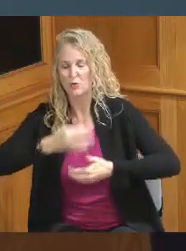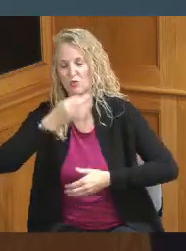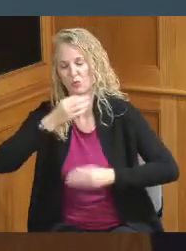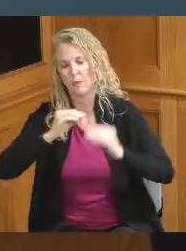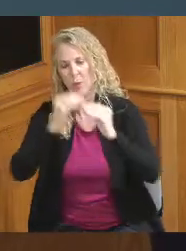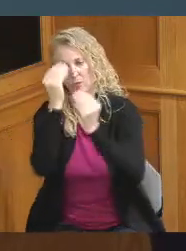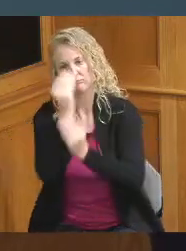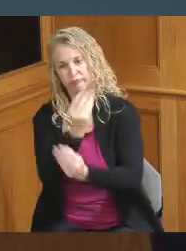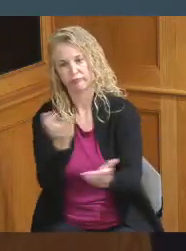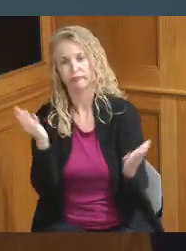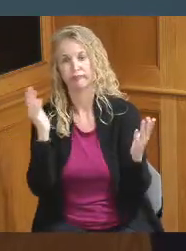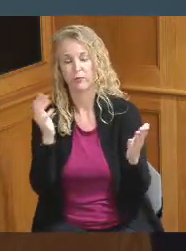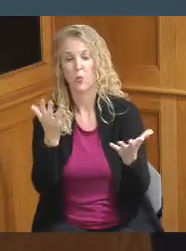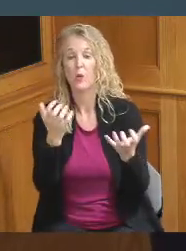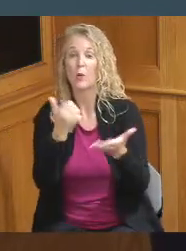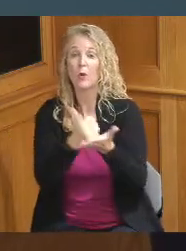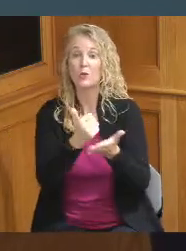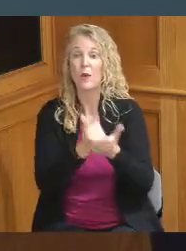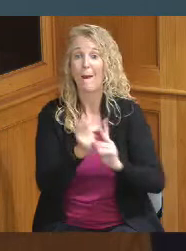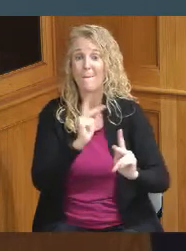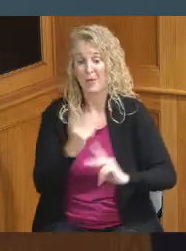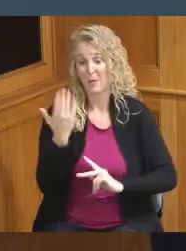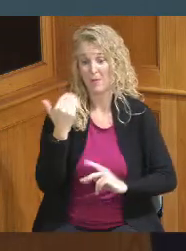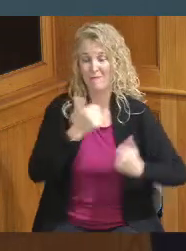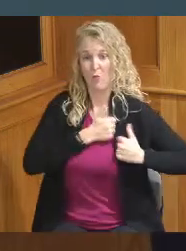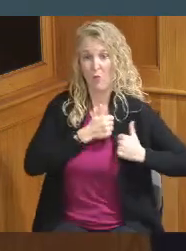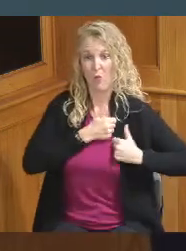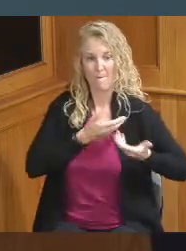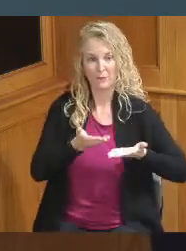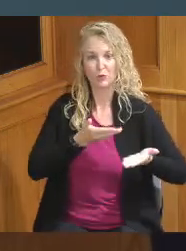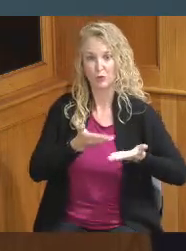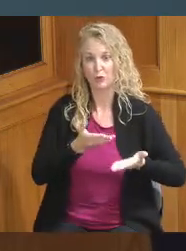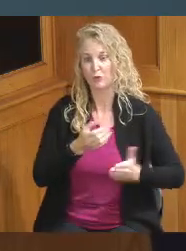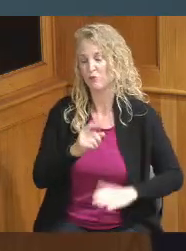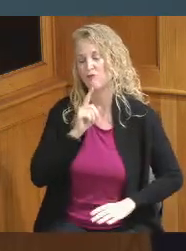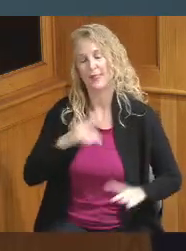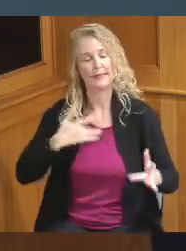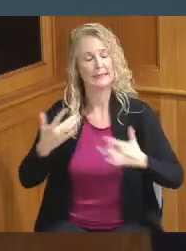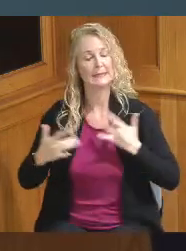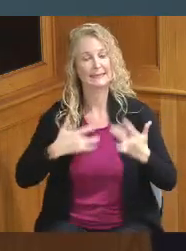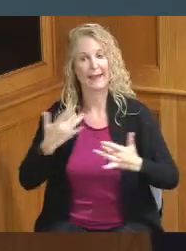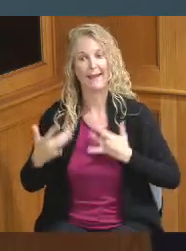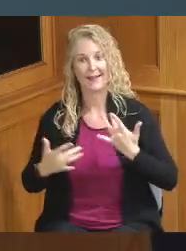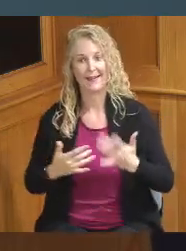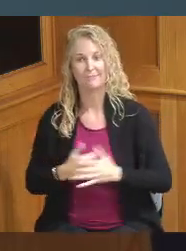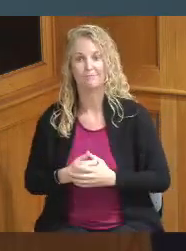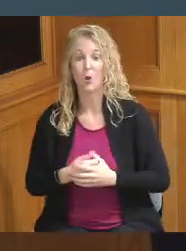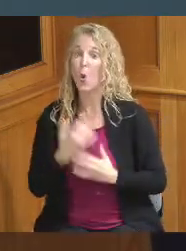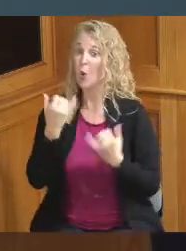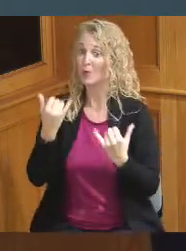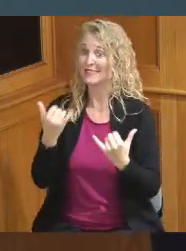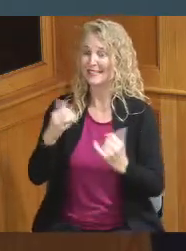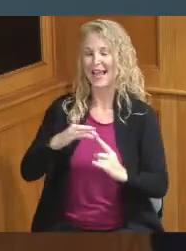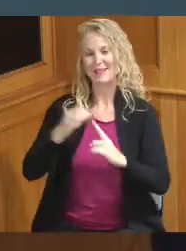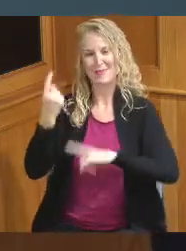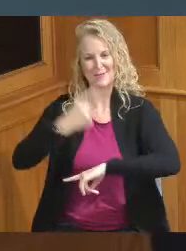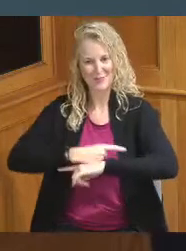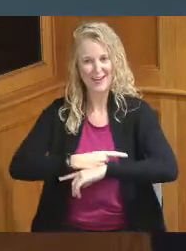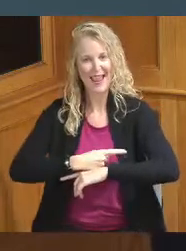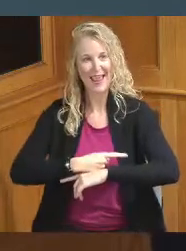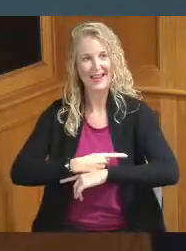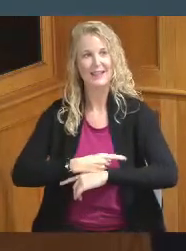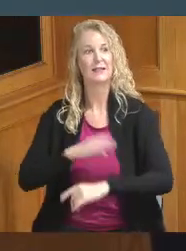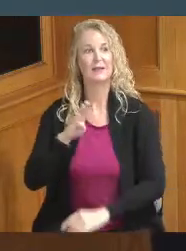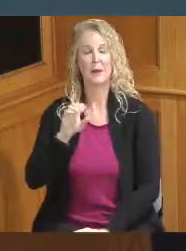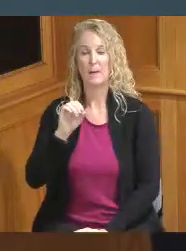that, helping veterans with the bus. So we're very excited. Also, today's a special day.